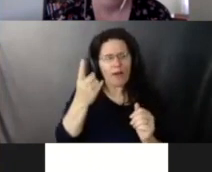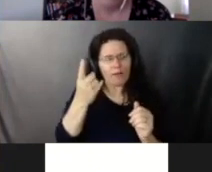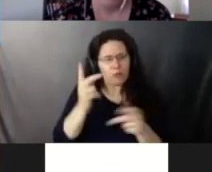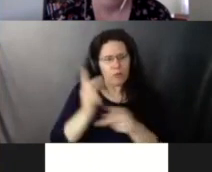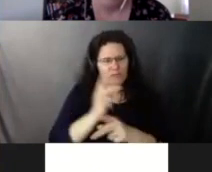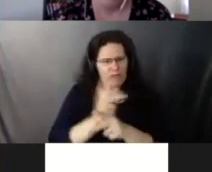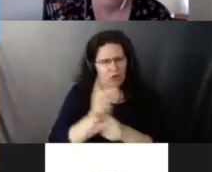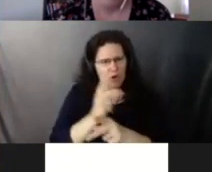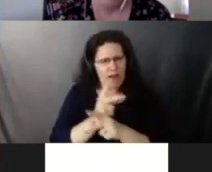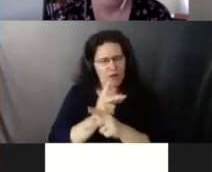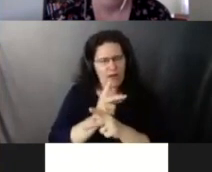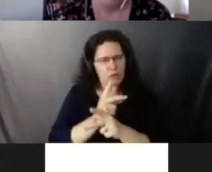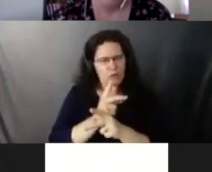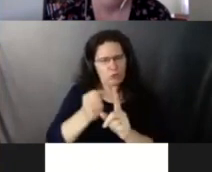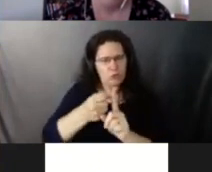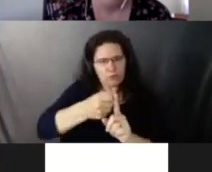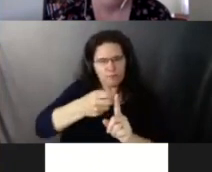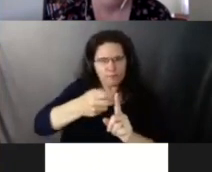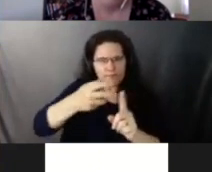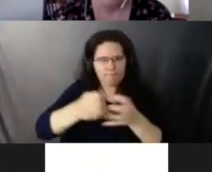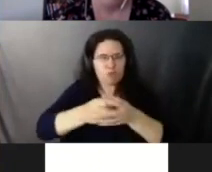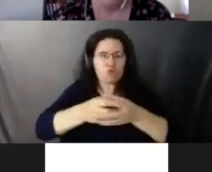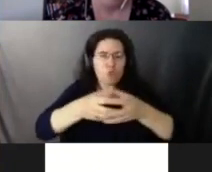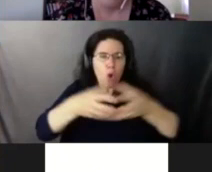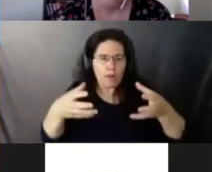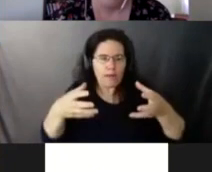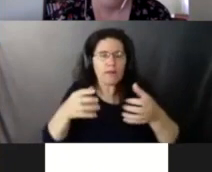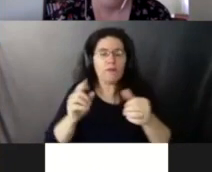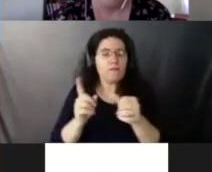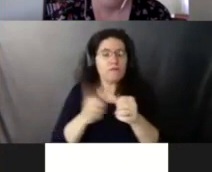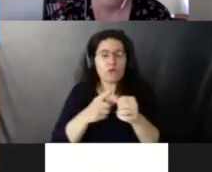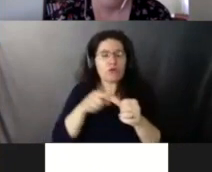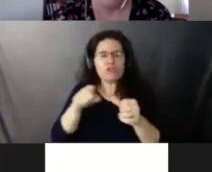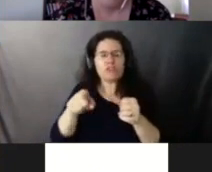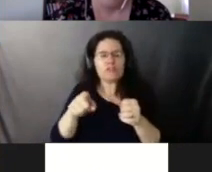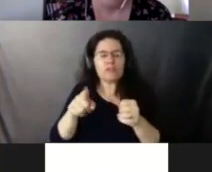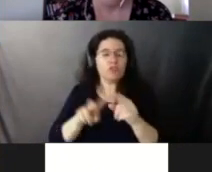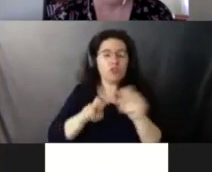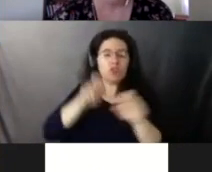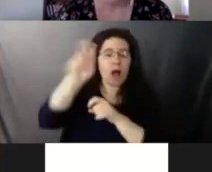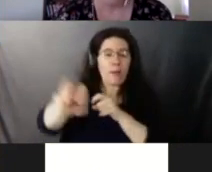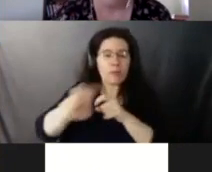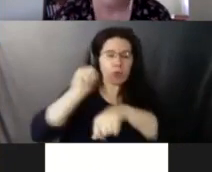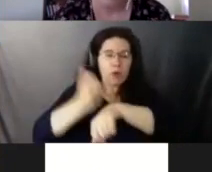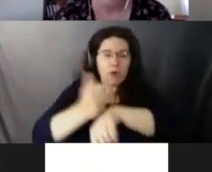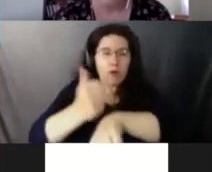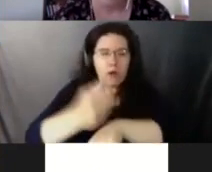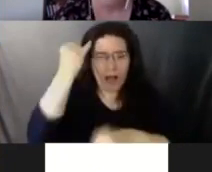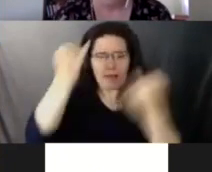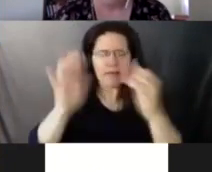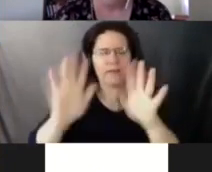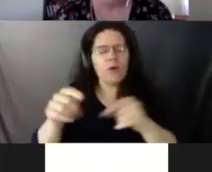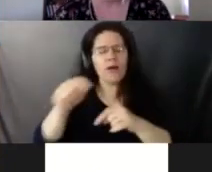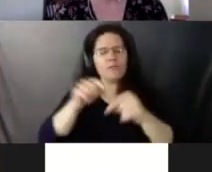But before doing anything, you just have to be like them. So